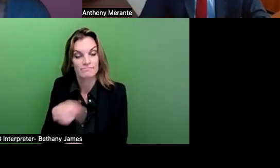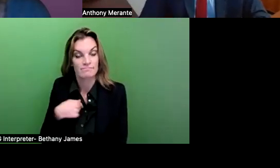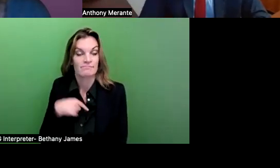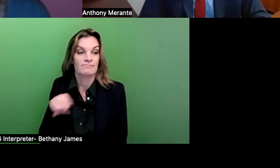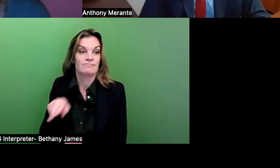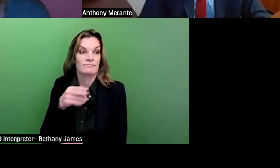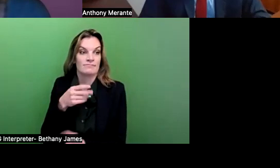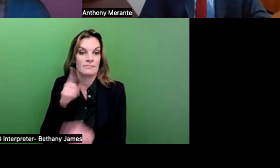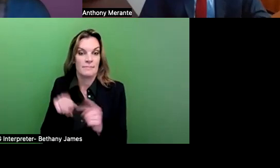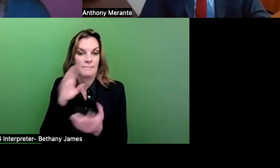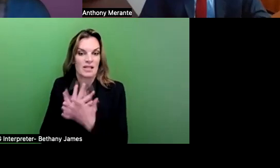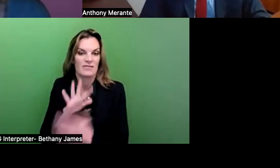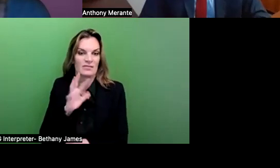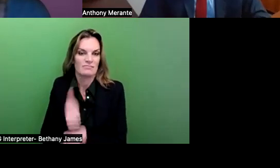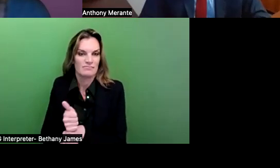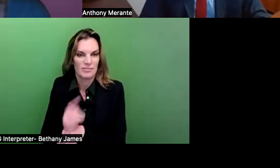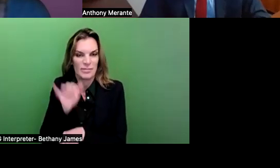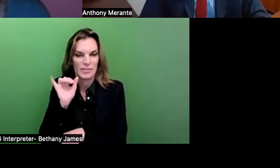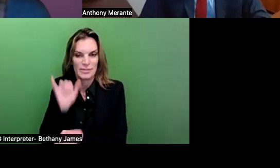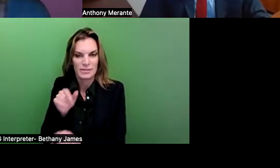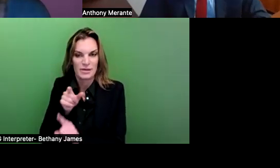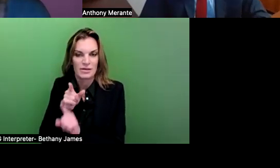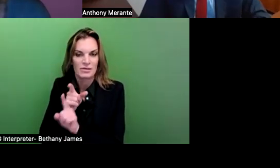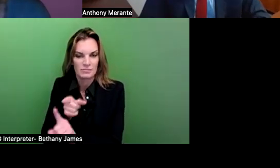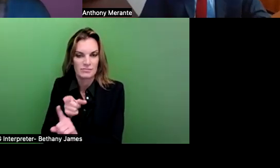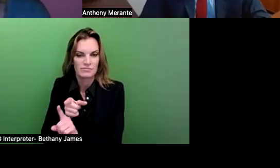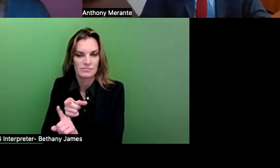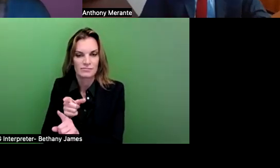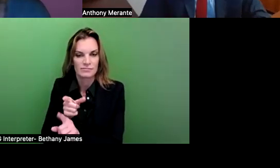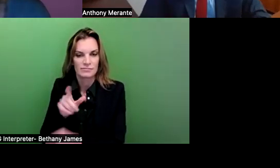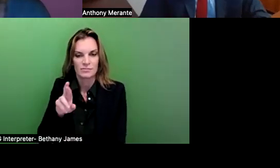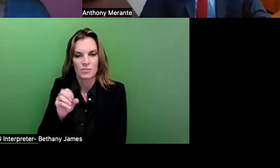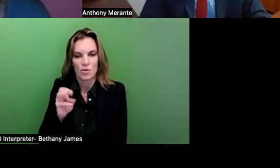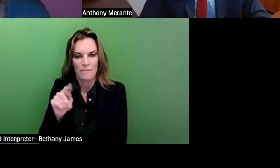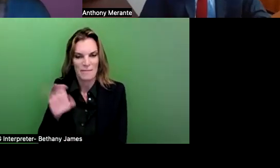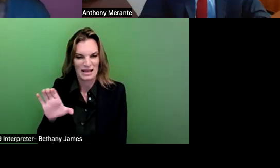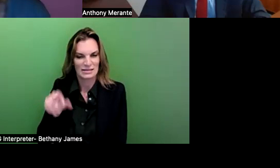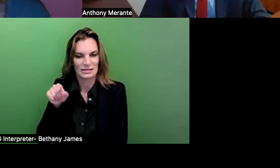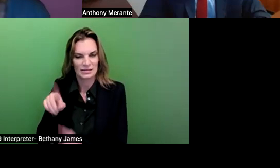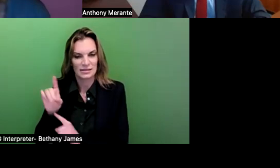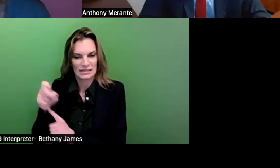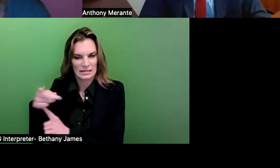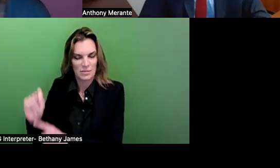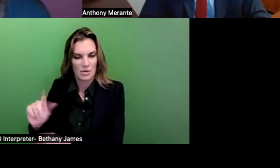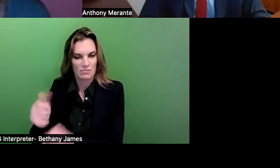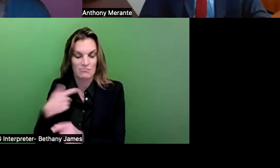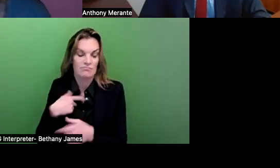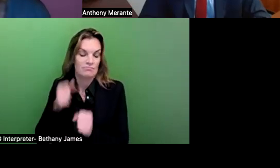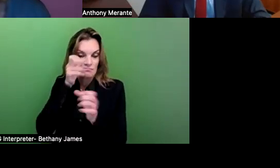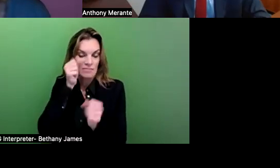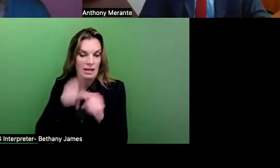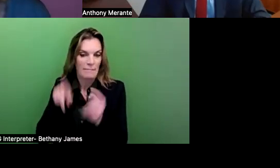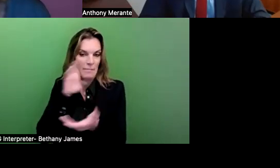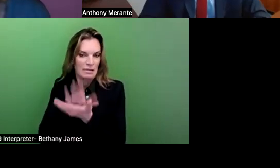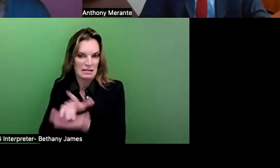Romantic Depot to end up on Central Avenue. That's not going to lift the community at all. It belongs in an industrial area, if not at all, any place here in the city. Okay, we don't